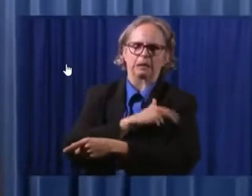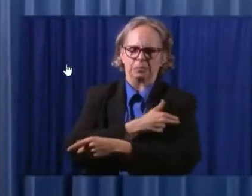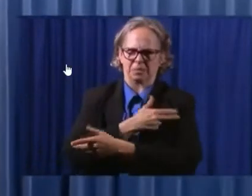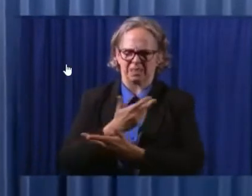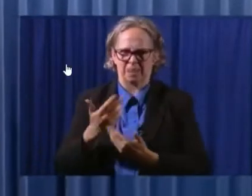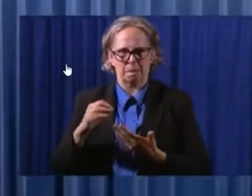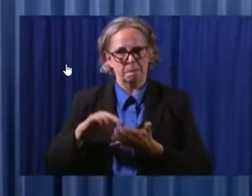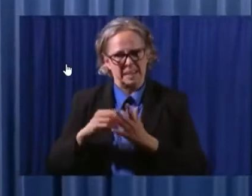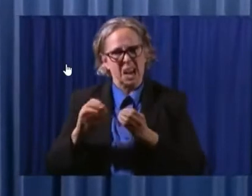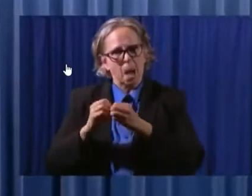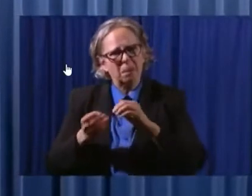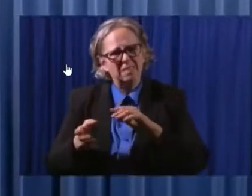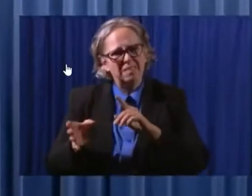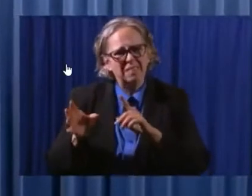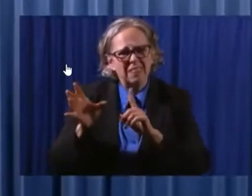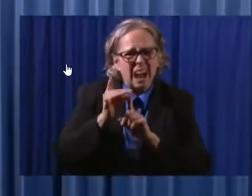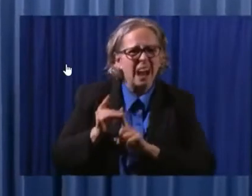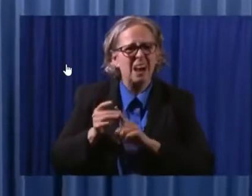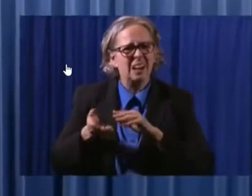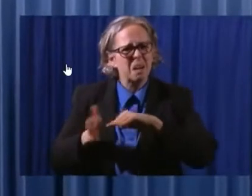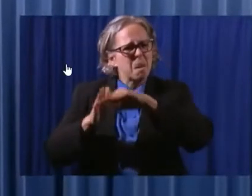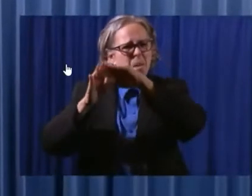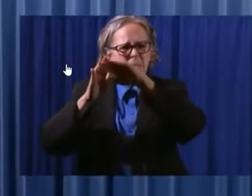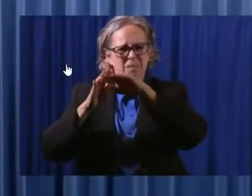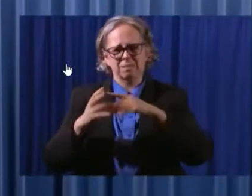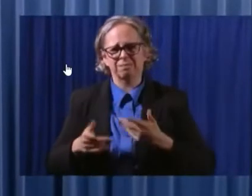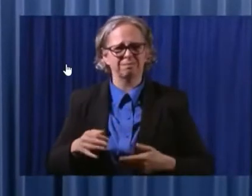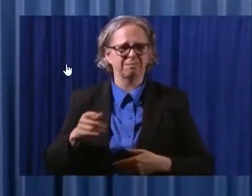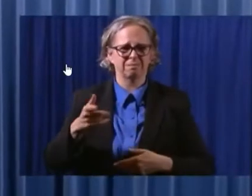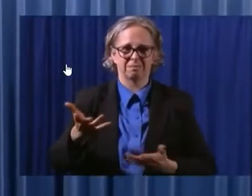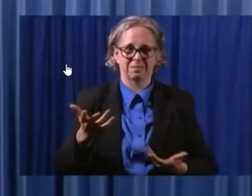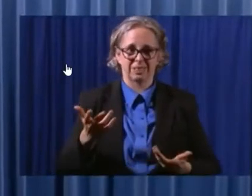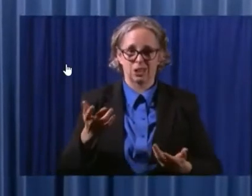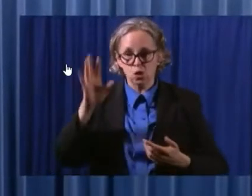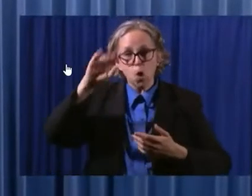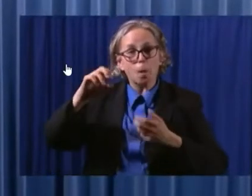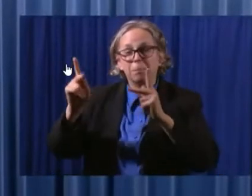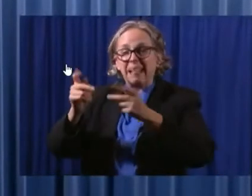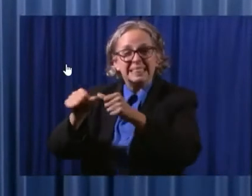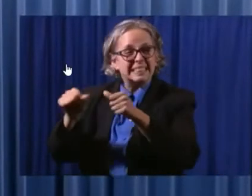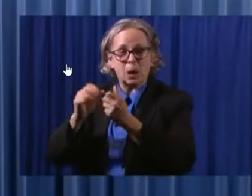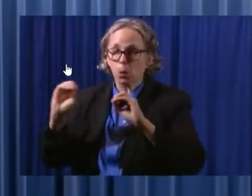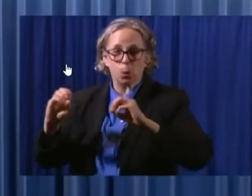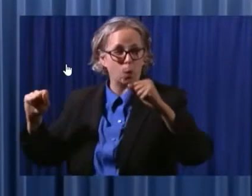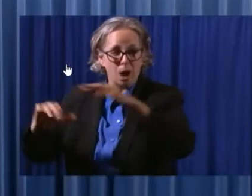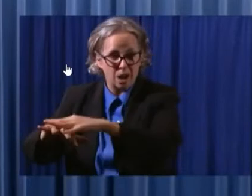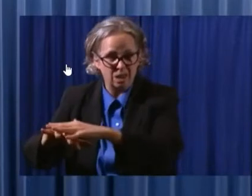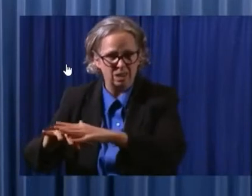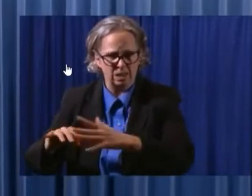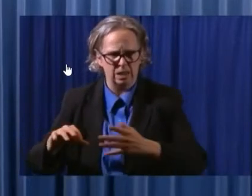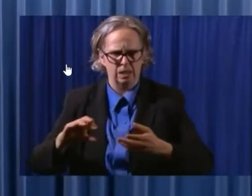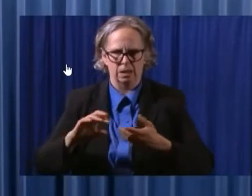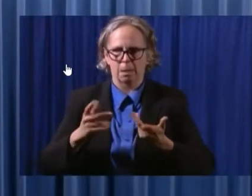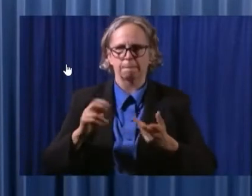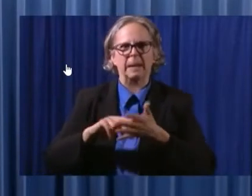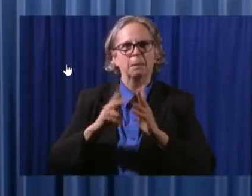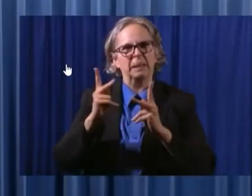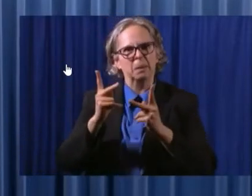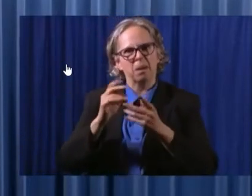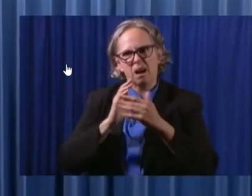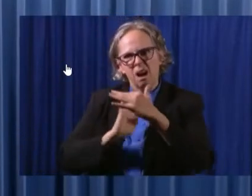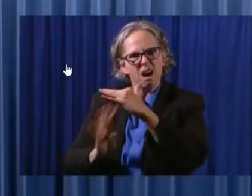3, proportion of cases that are not congregate cases. Indicator 4, sustained increase in emergency room visits. And 5, sustained increase